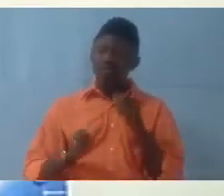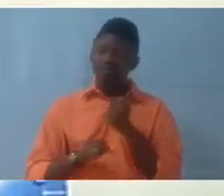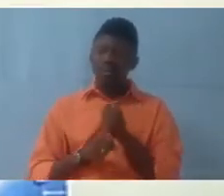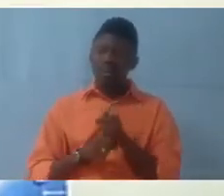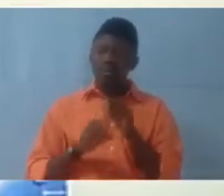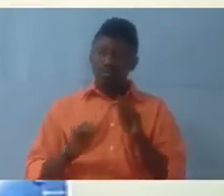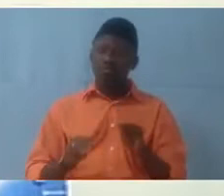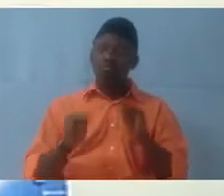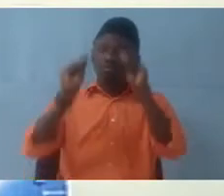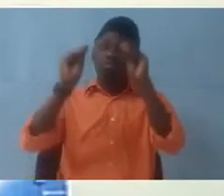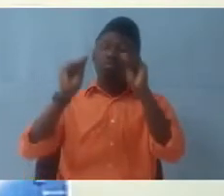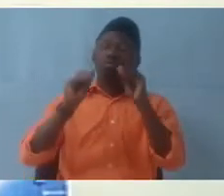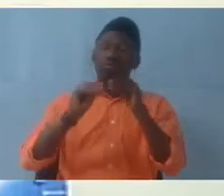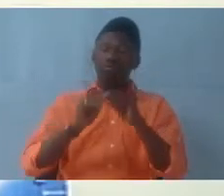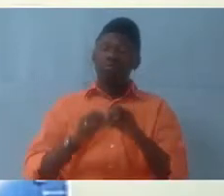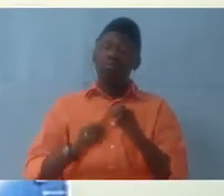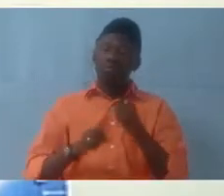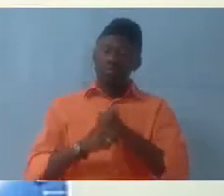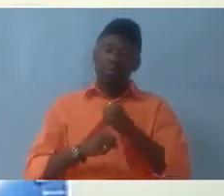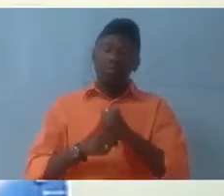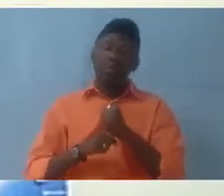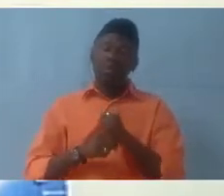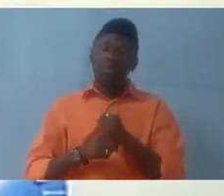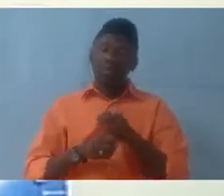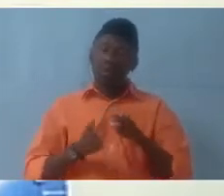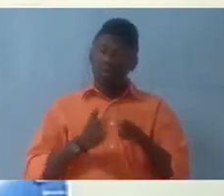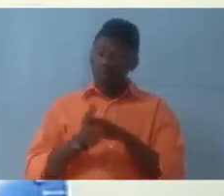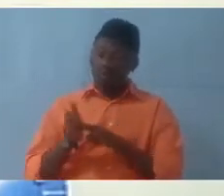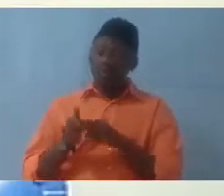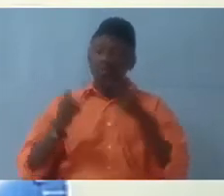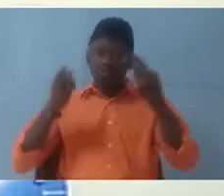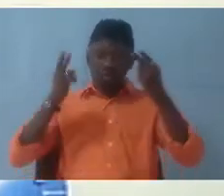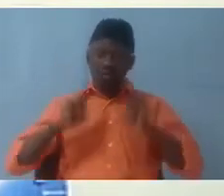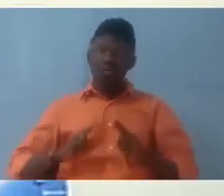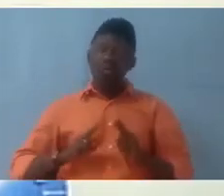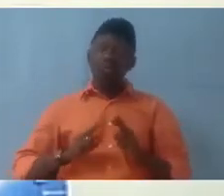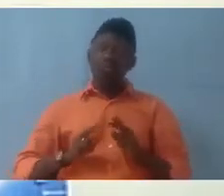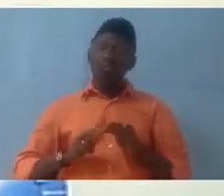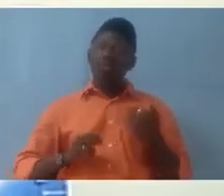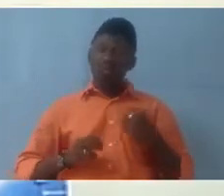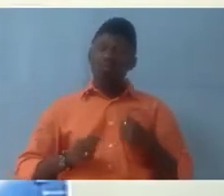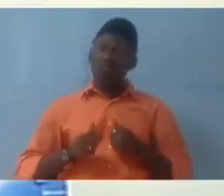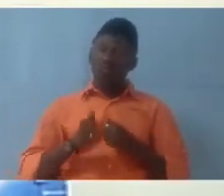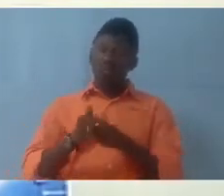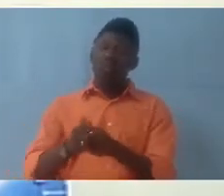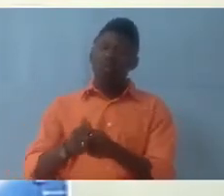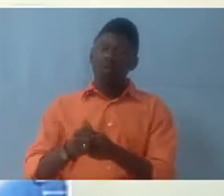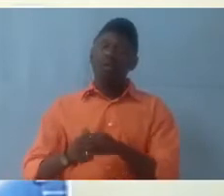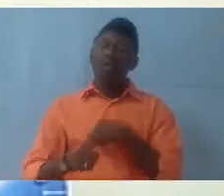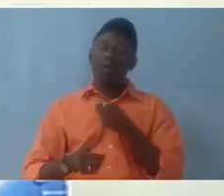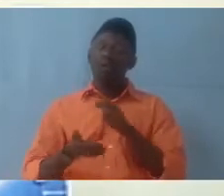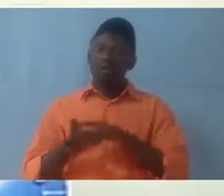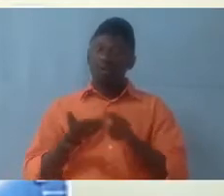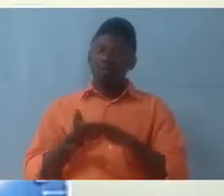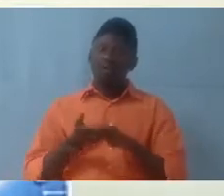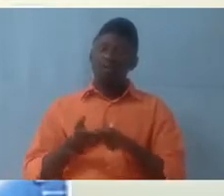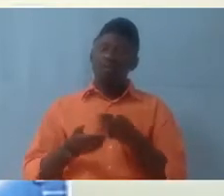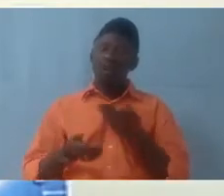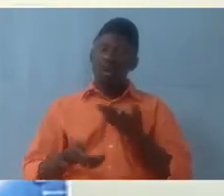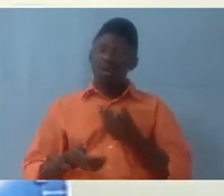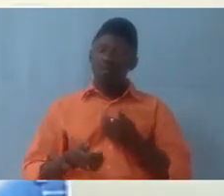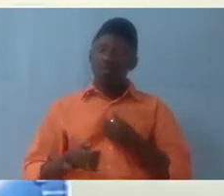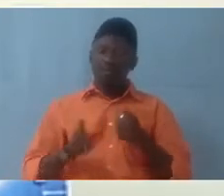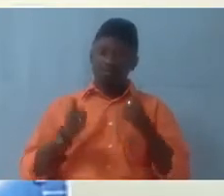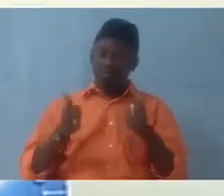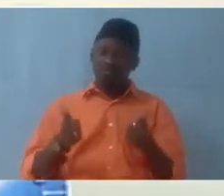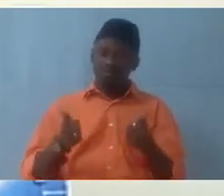the rule of law. Li na dana nek lo xamne ni dana yewenal lu jëm ci walé at top loi. And then the natural outcome will be you will have a very stable